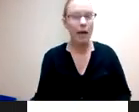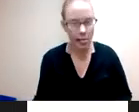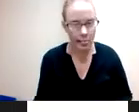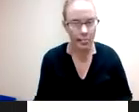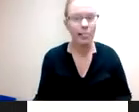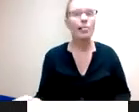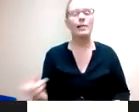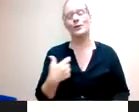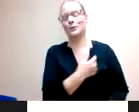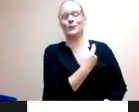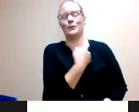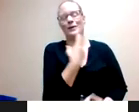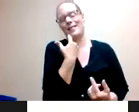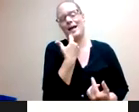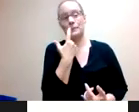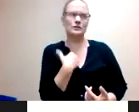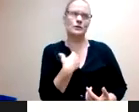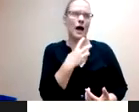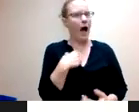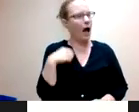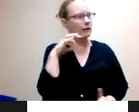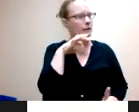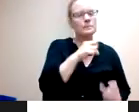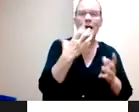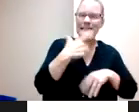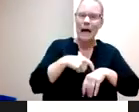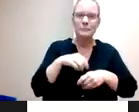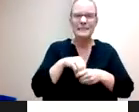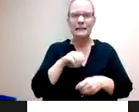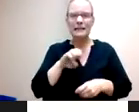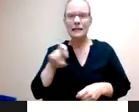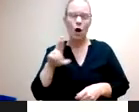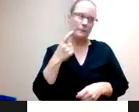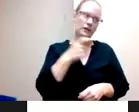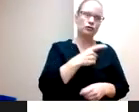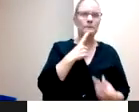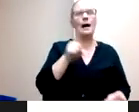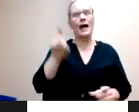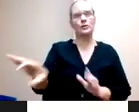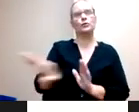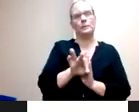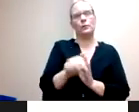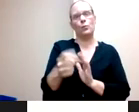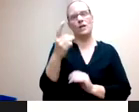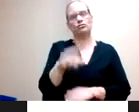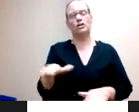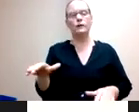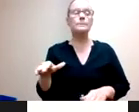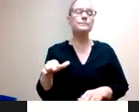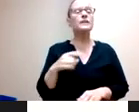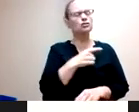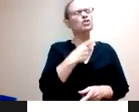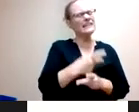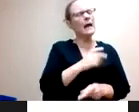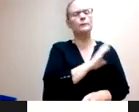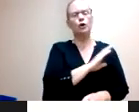laughed actually with each other because we had talked about it so much in the ER, because she finally appointed someone. She kept her capacity, never needed